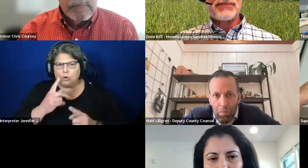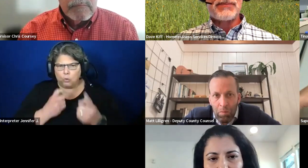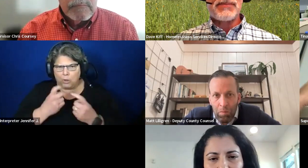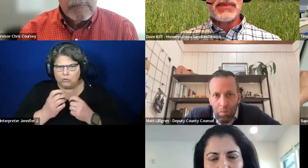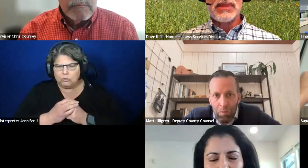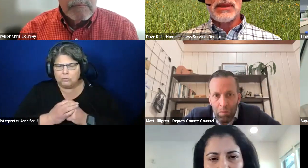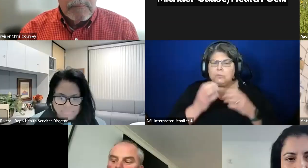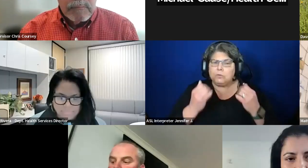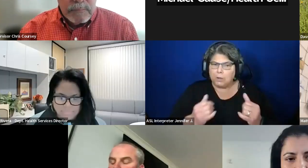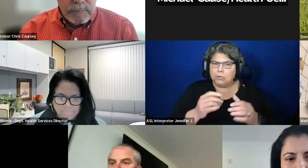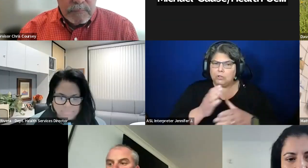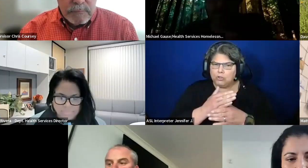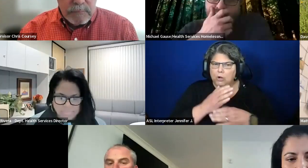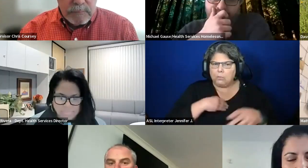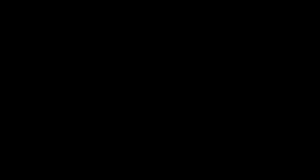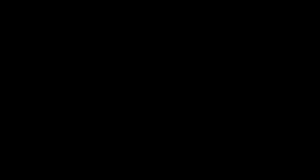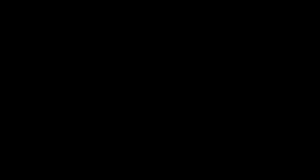screen.